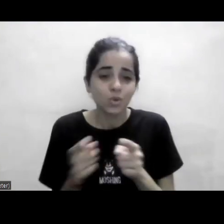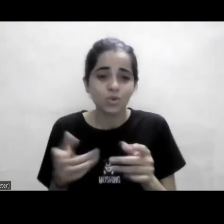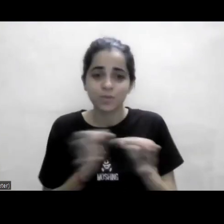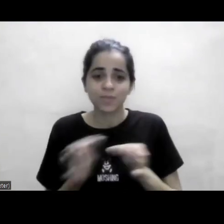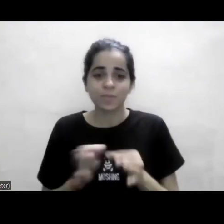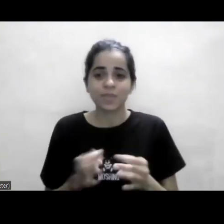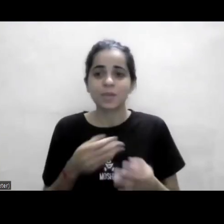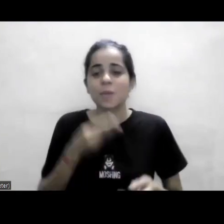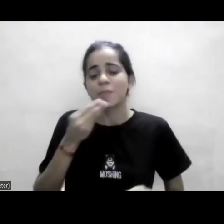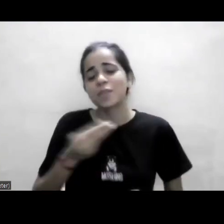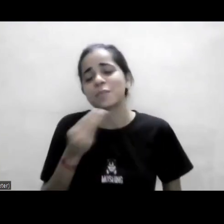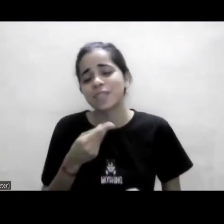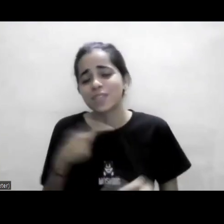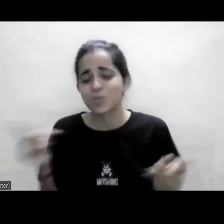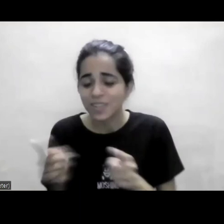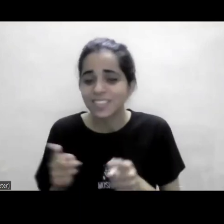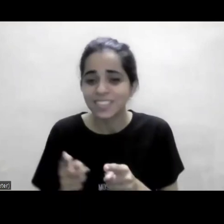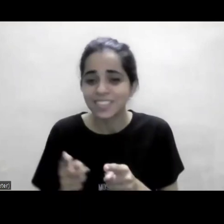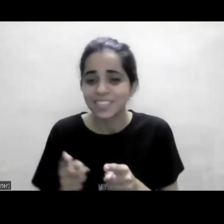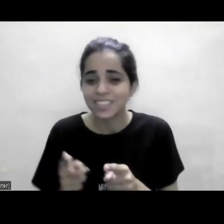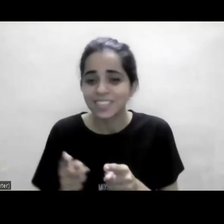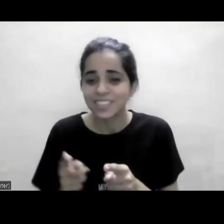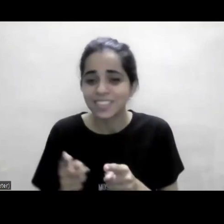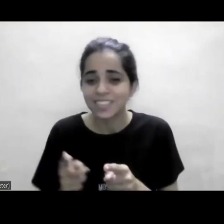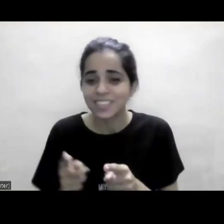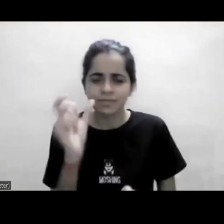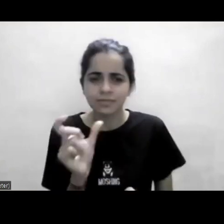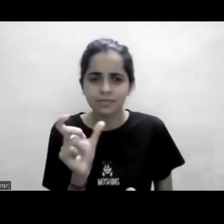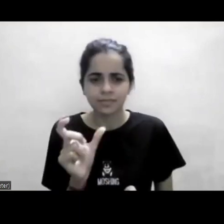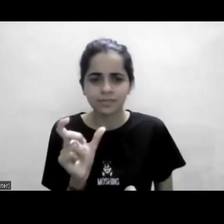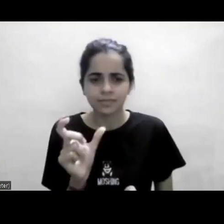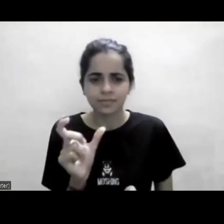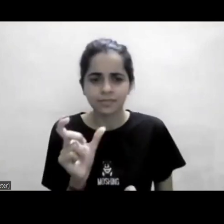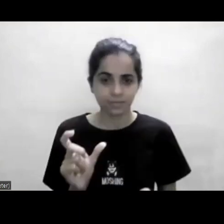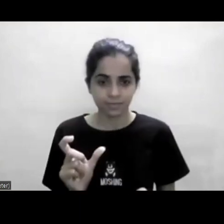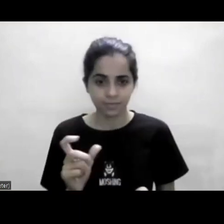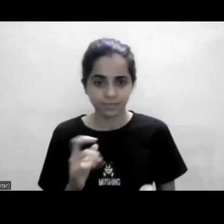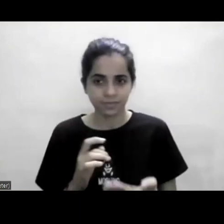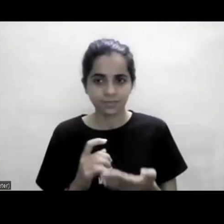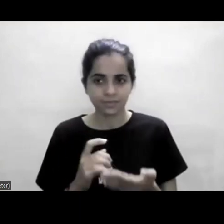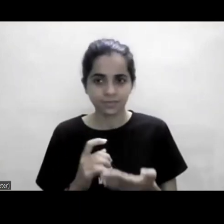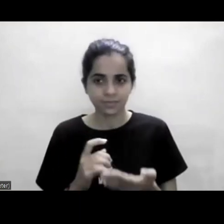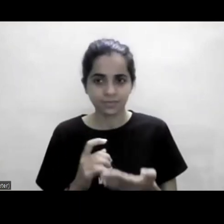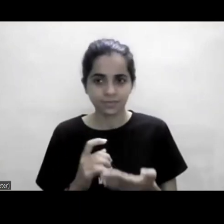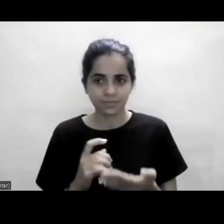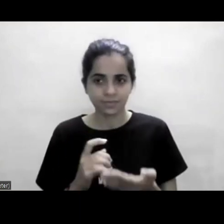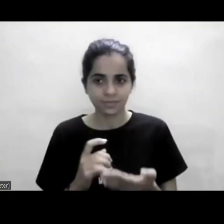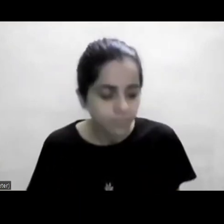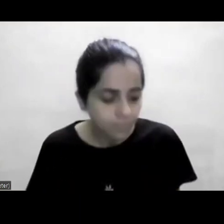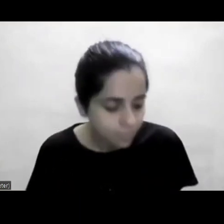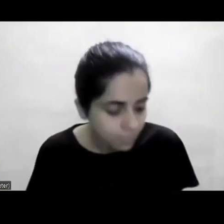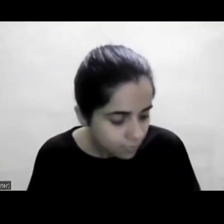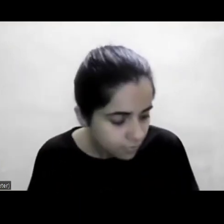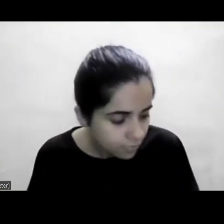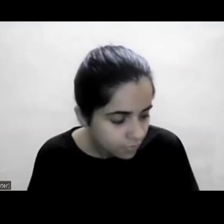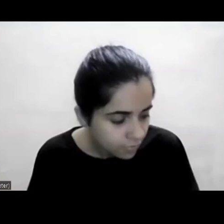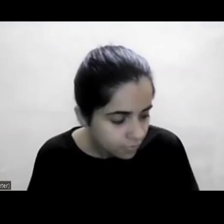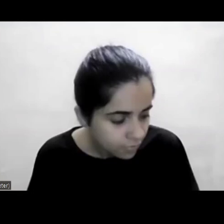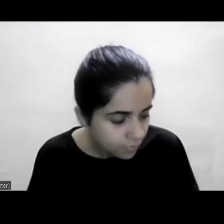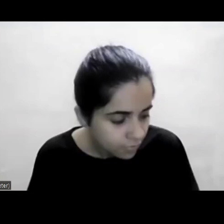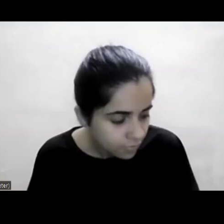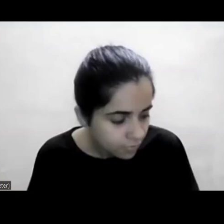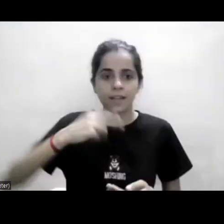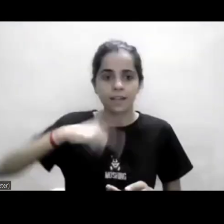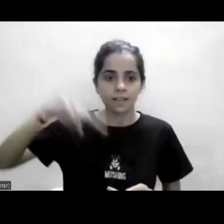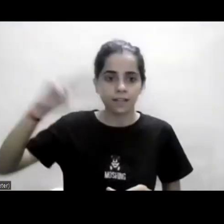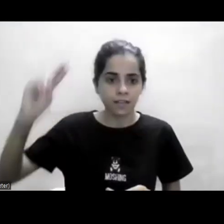short. I came across this K-drama. It's released only, it's showing number 7 in Netflix.